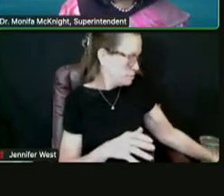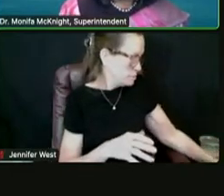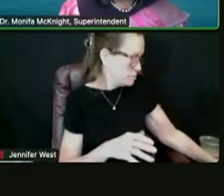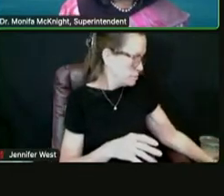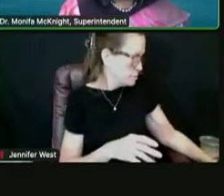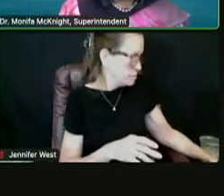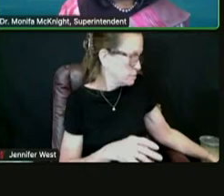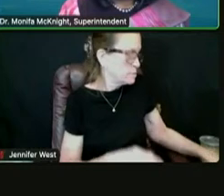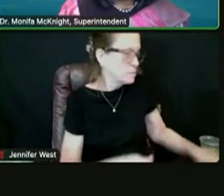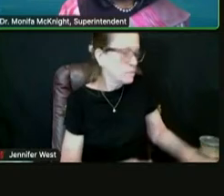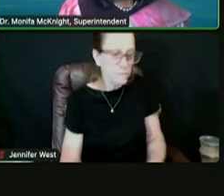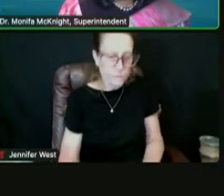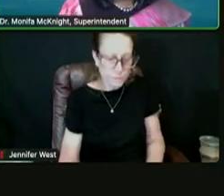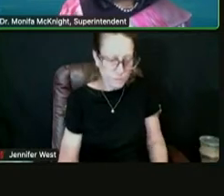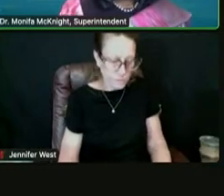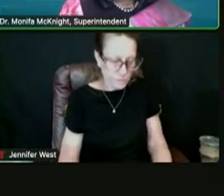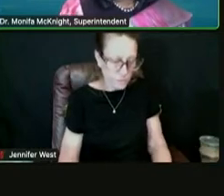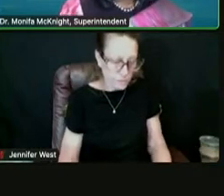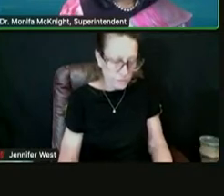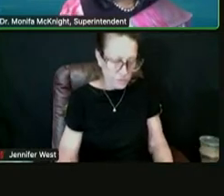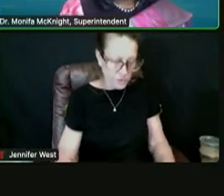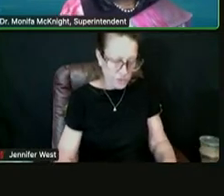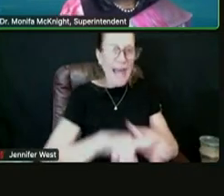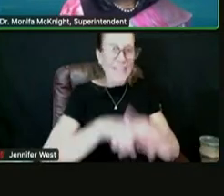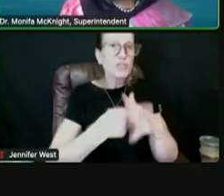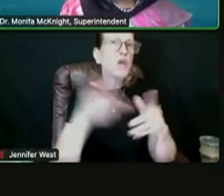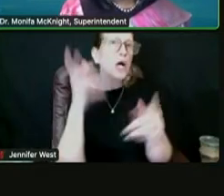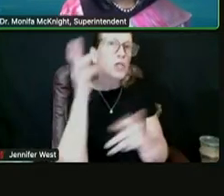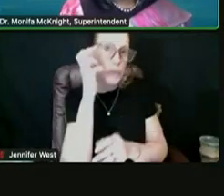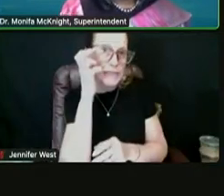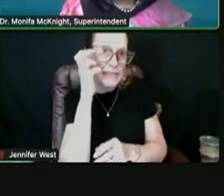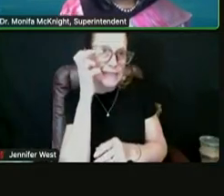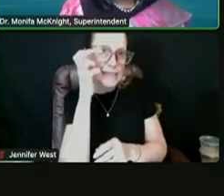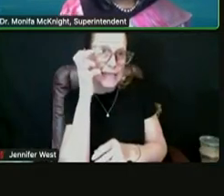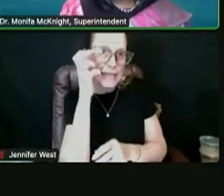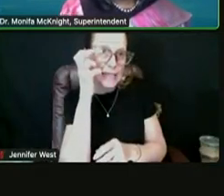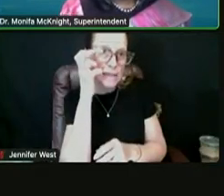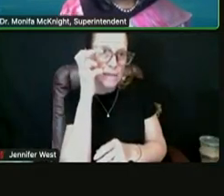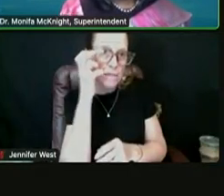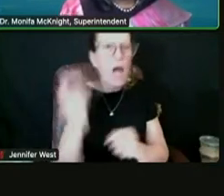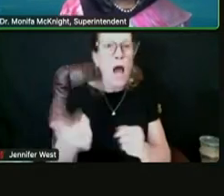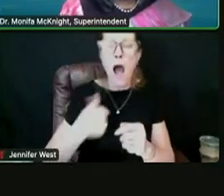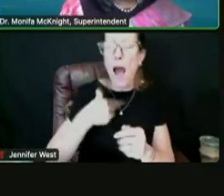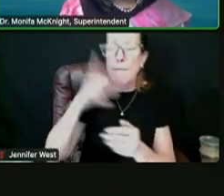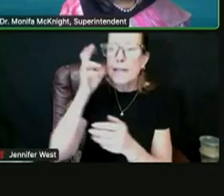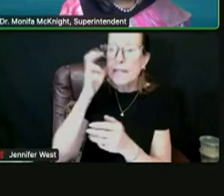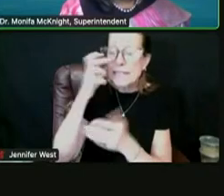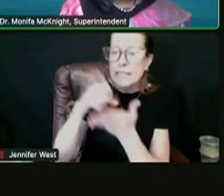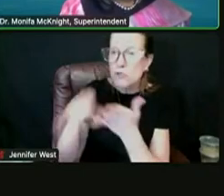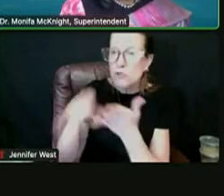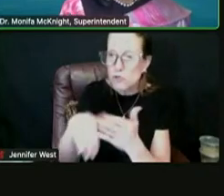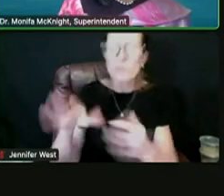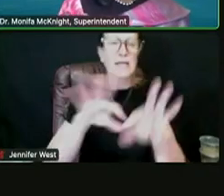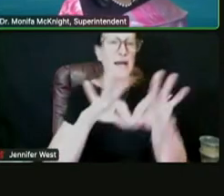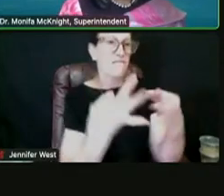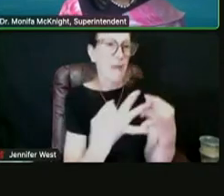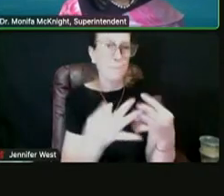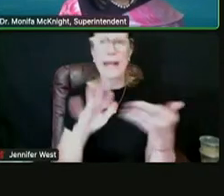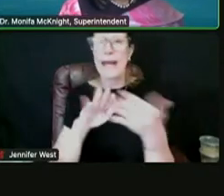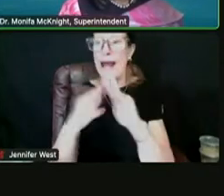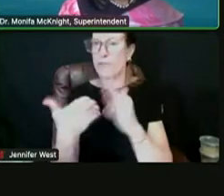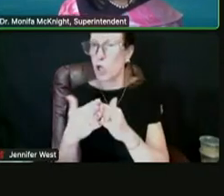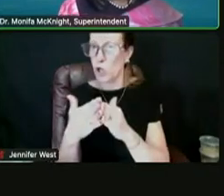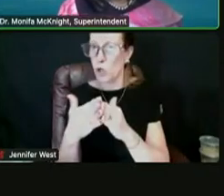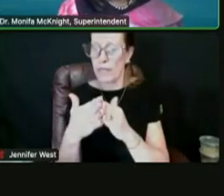enough, it starts with listening. And I'm always listening to you, listening to our students and to our families and to our community. And